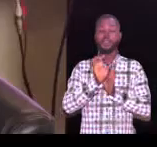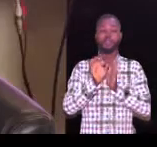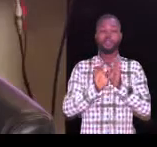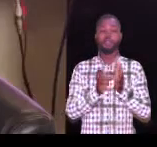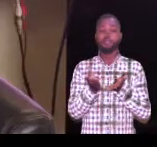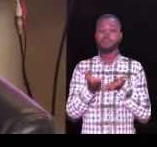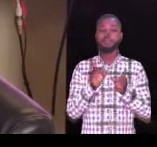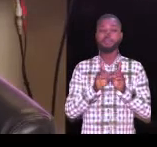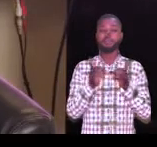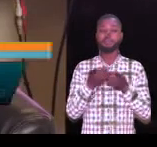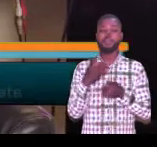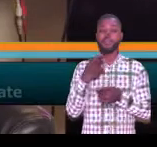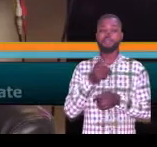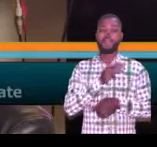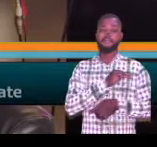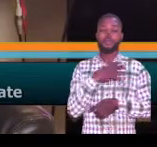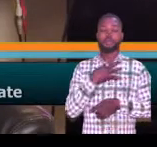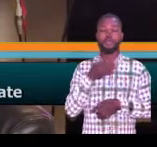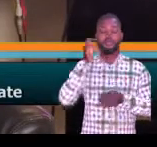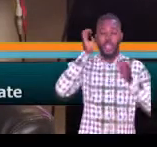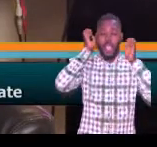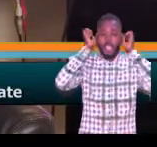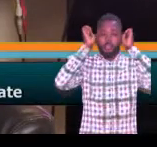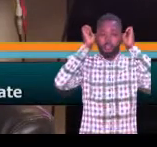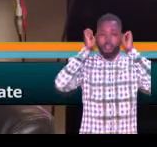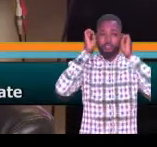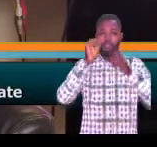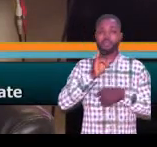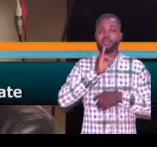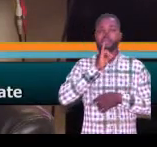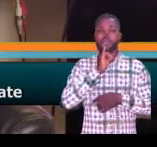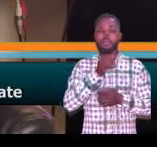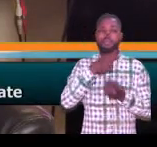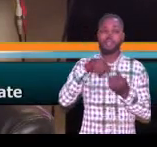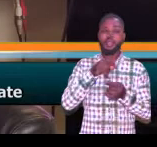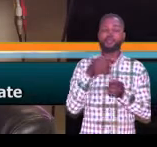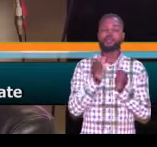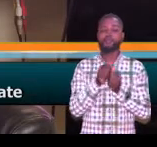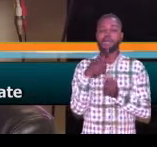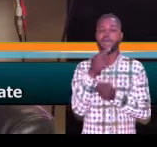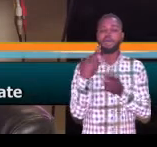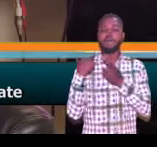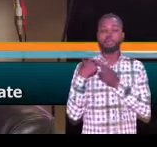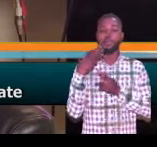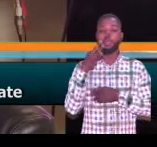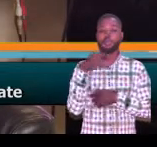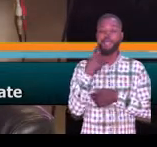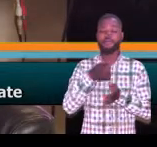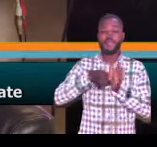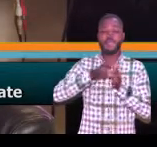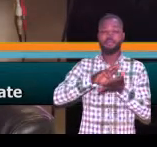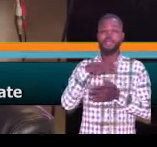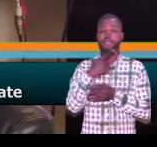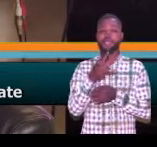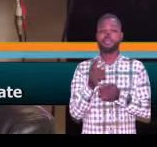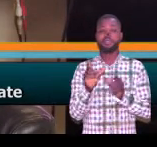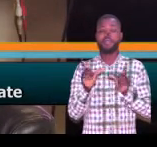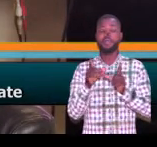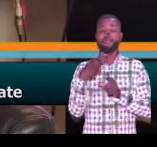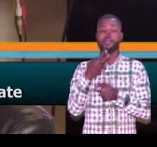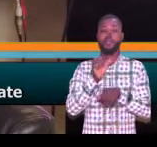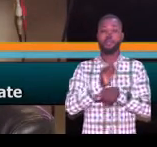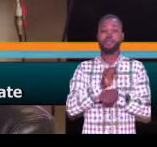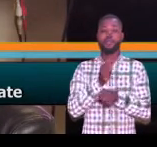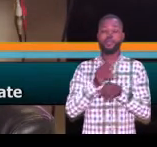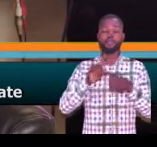The Curriculum Services Department of the Ministry of Education is saddled with the responsibility of reviewing the schemes of